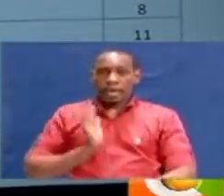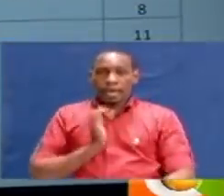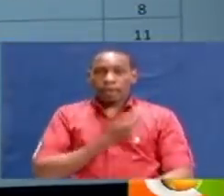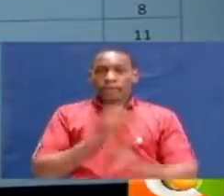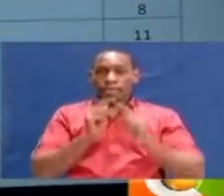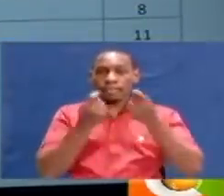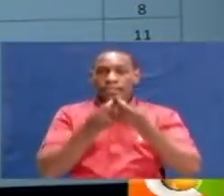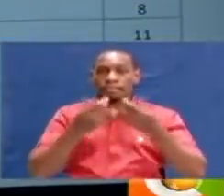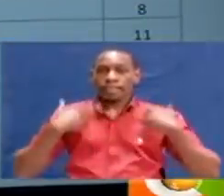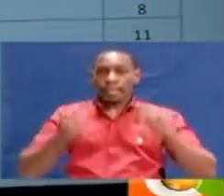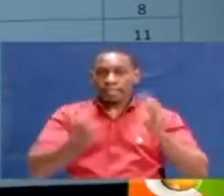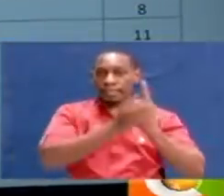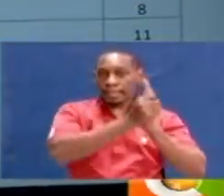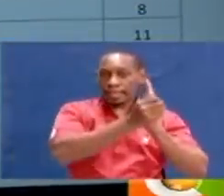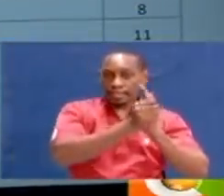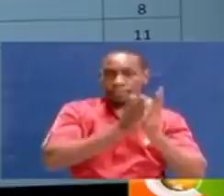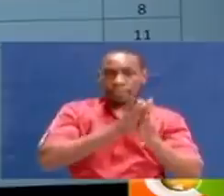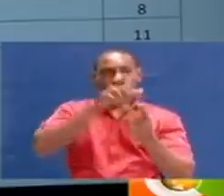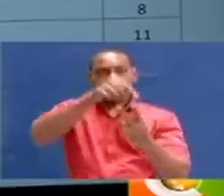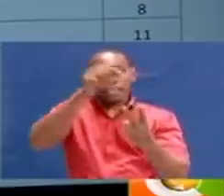experts, and sampling